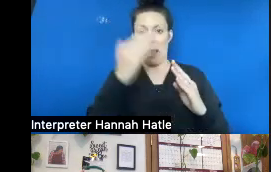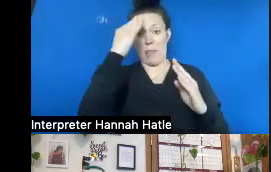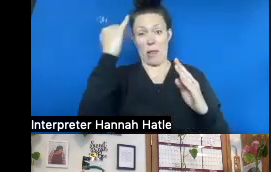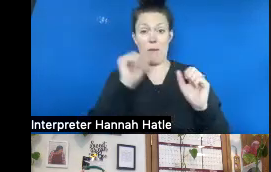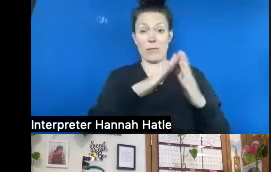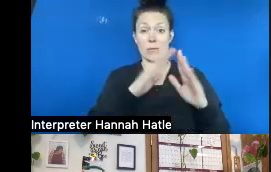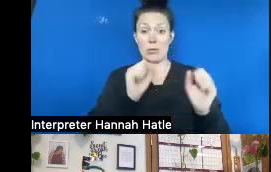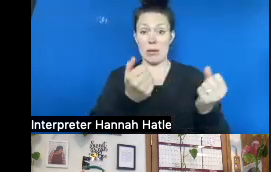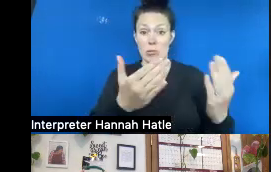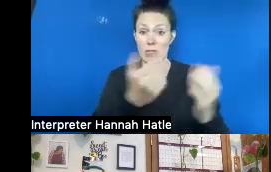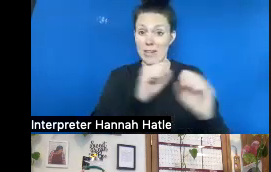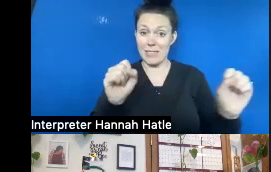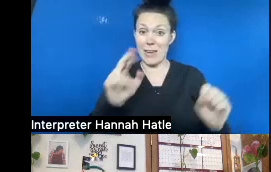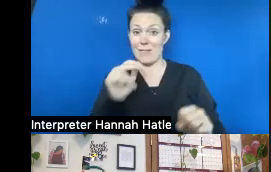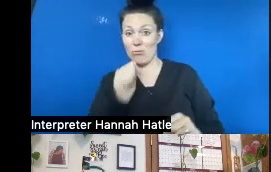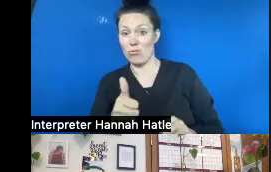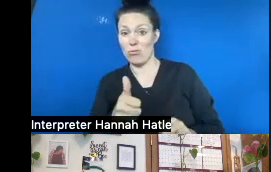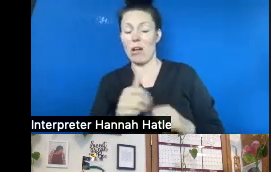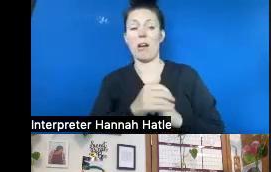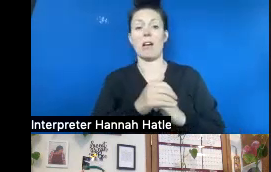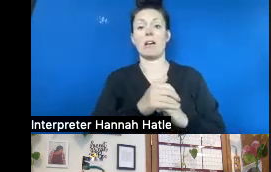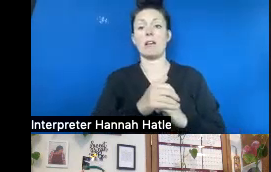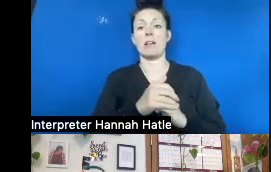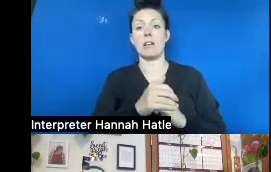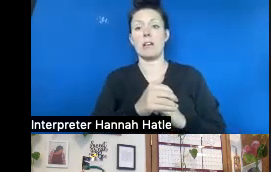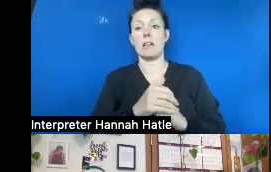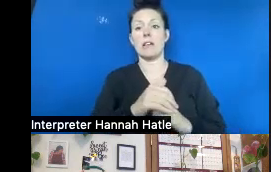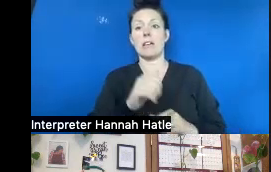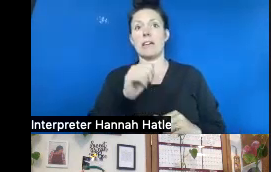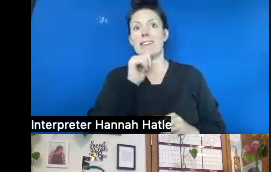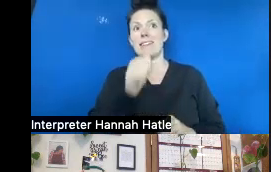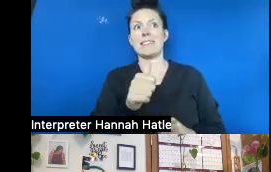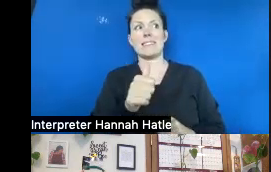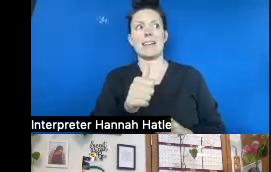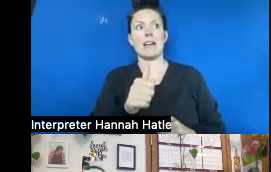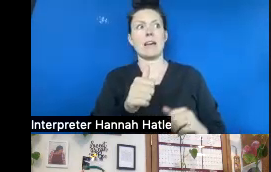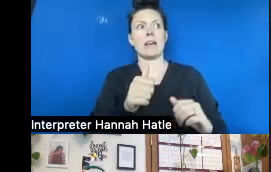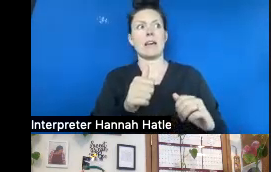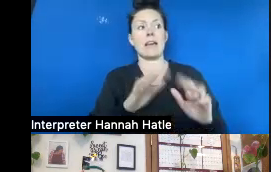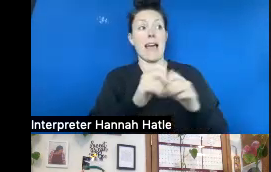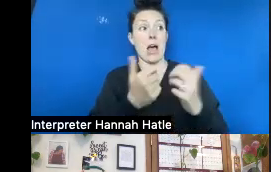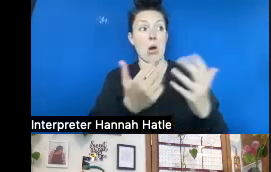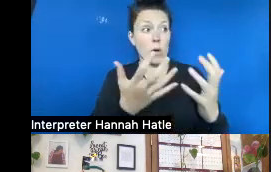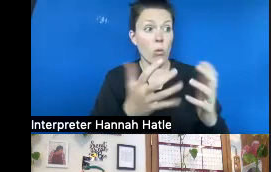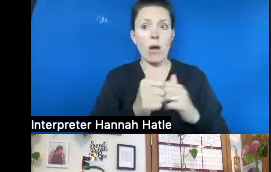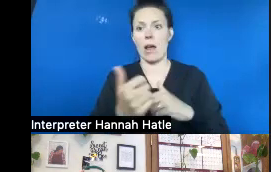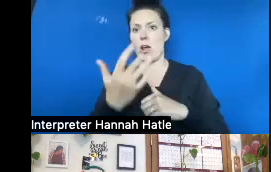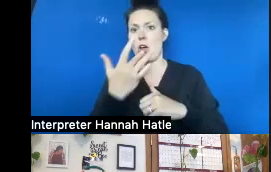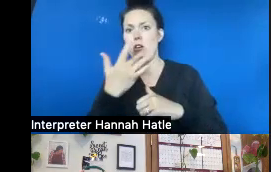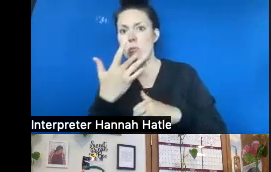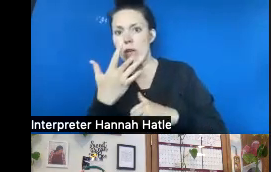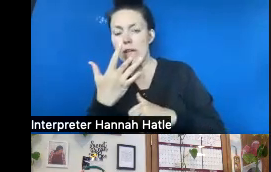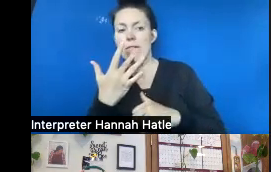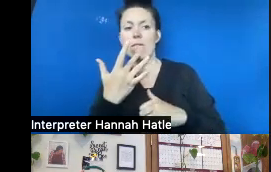safety. It's not how we want it to be or how it is supposed to be, but I would listen